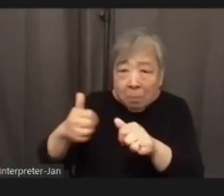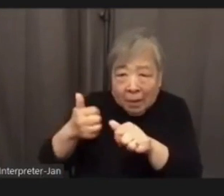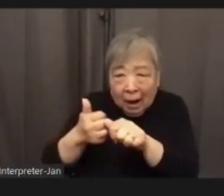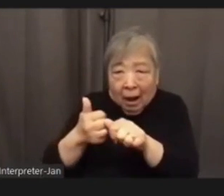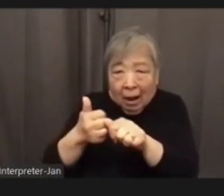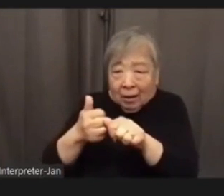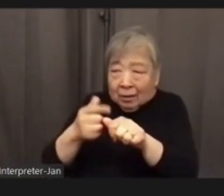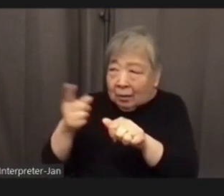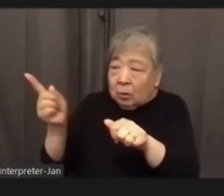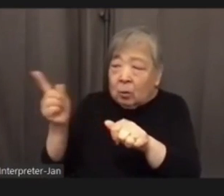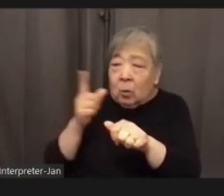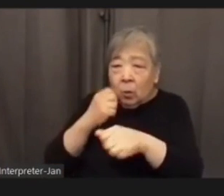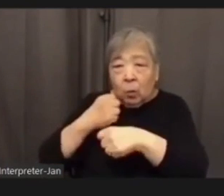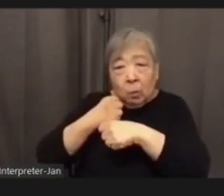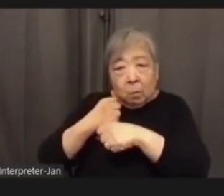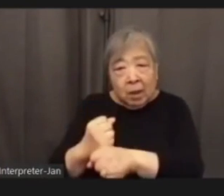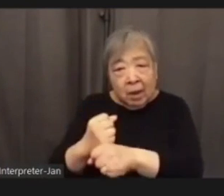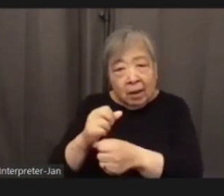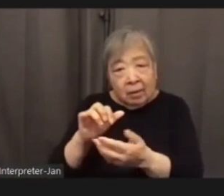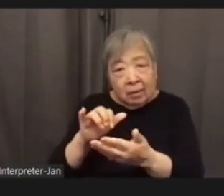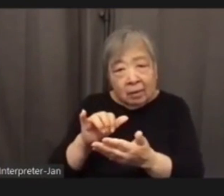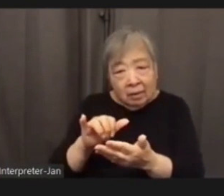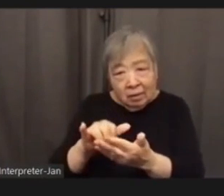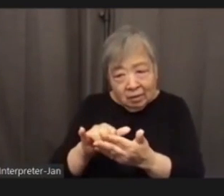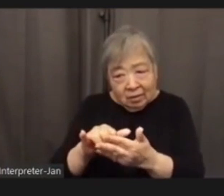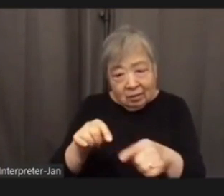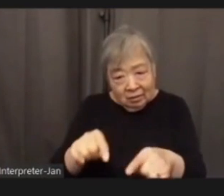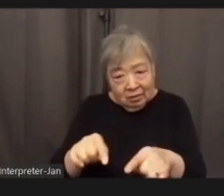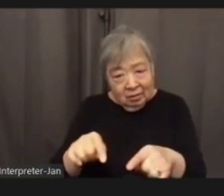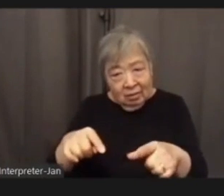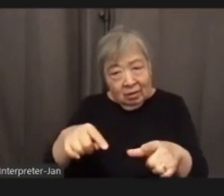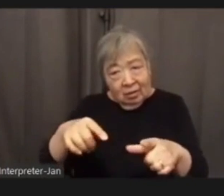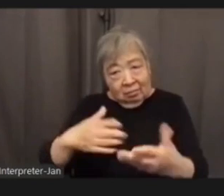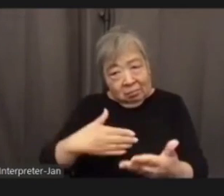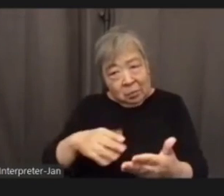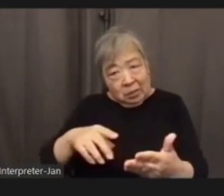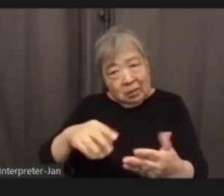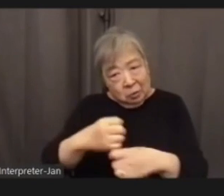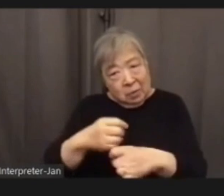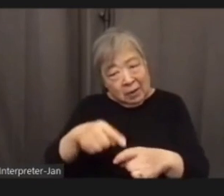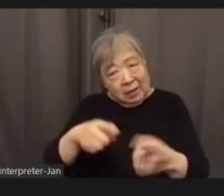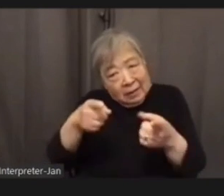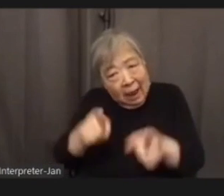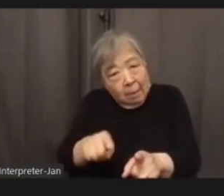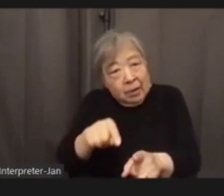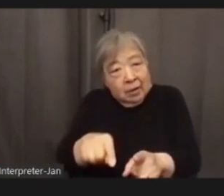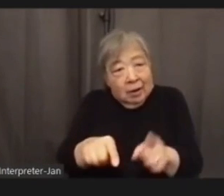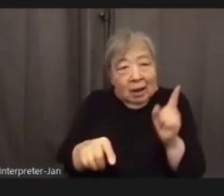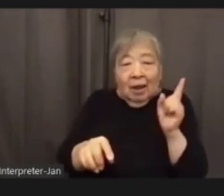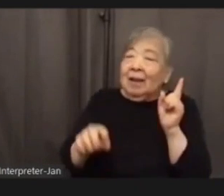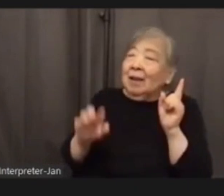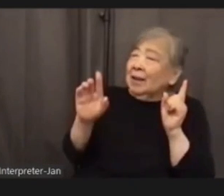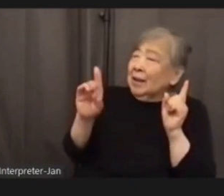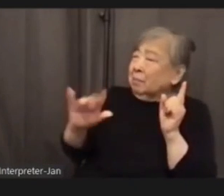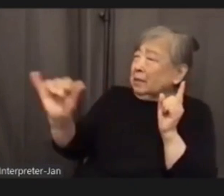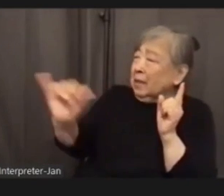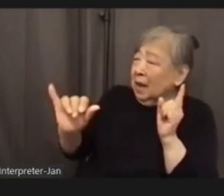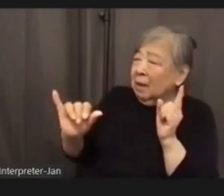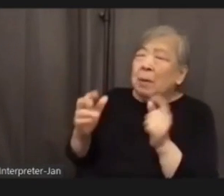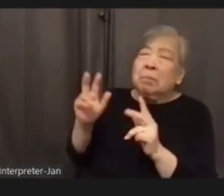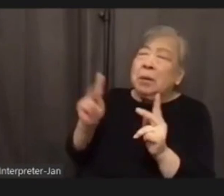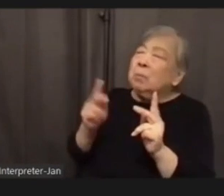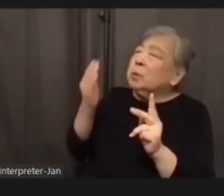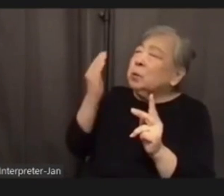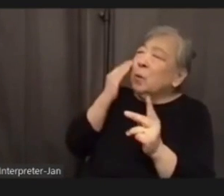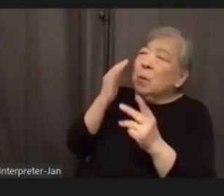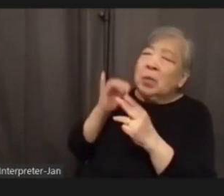who made this album happen. So and I should say, right back at you, because anybody who knows you knows that